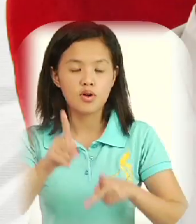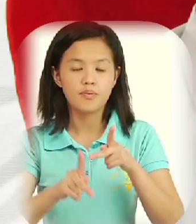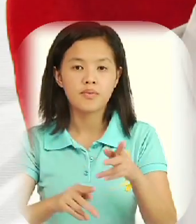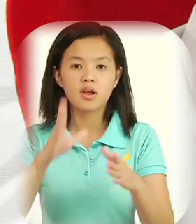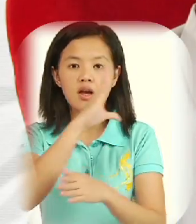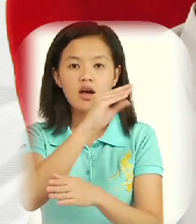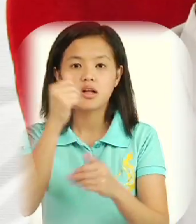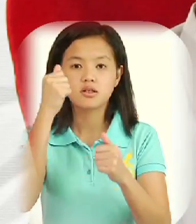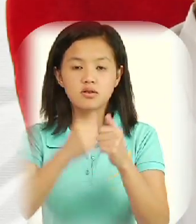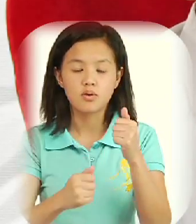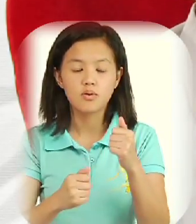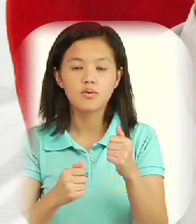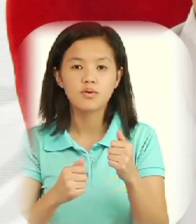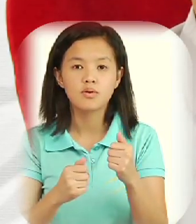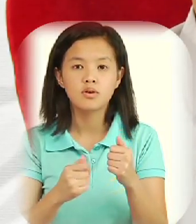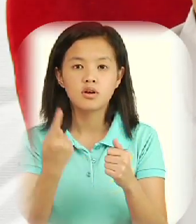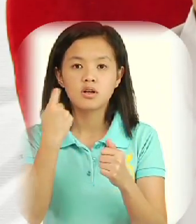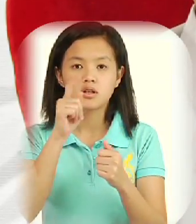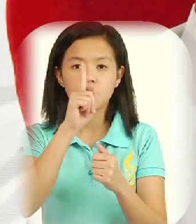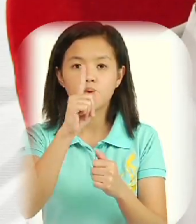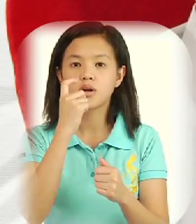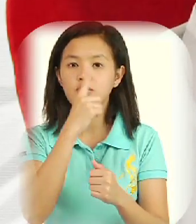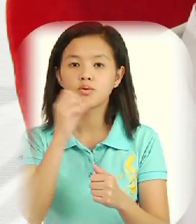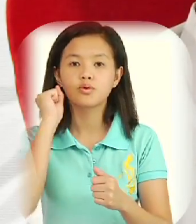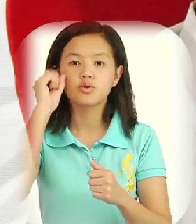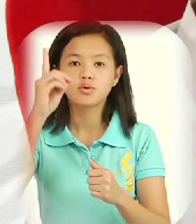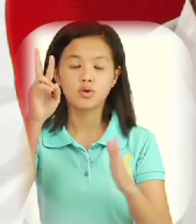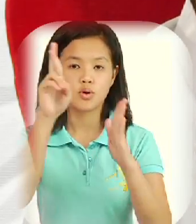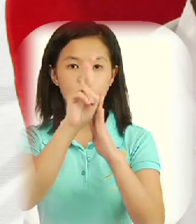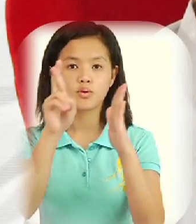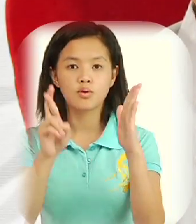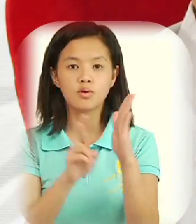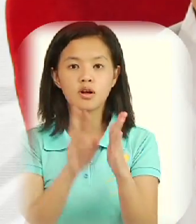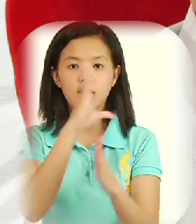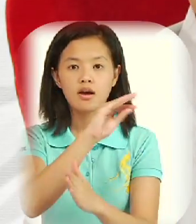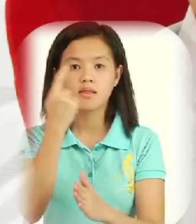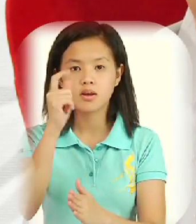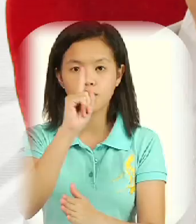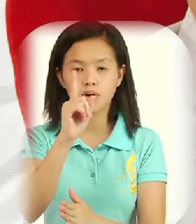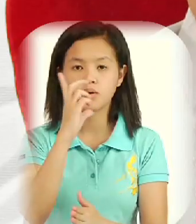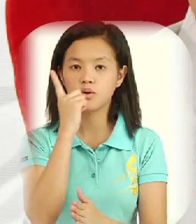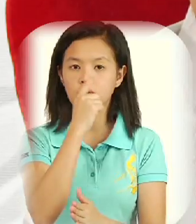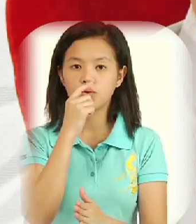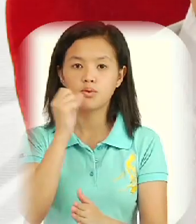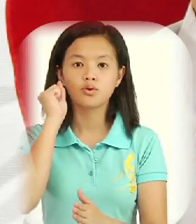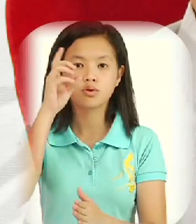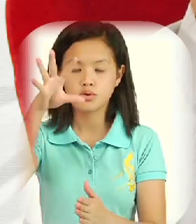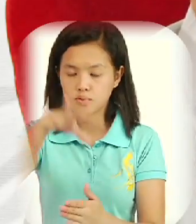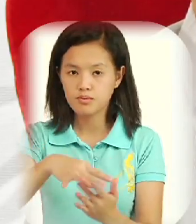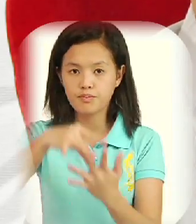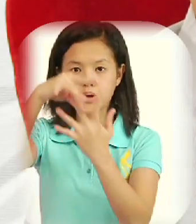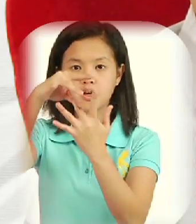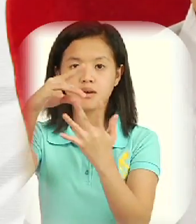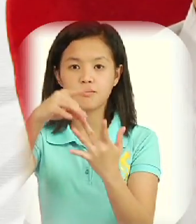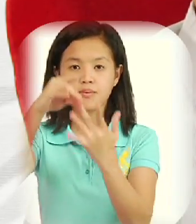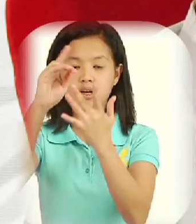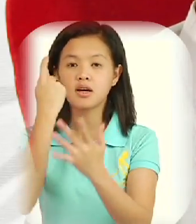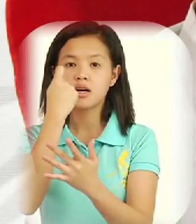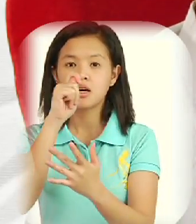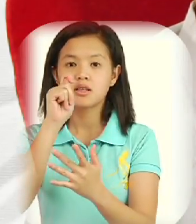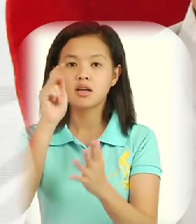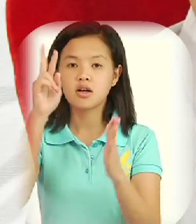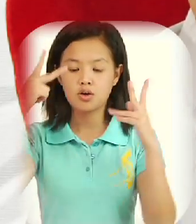concerned. And so ultimately, the one who should rule and the one who should choose